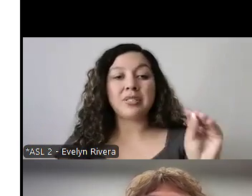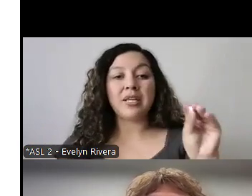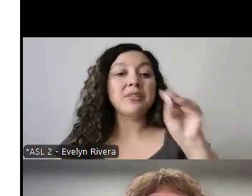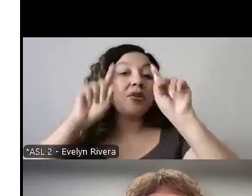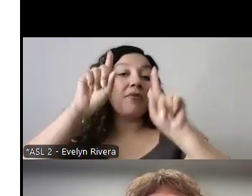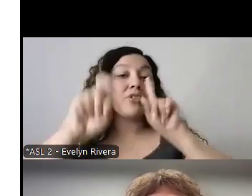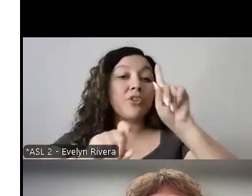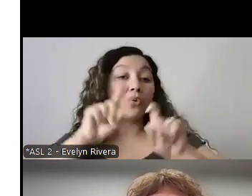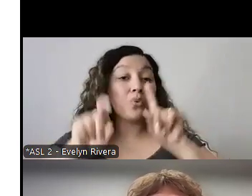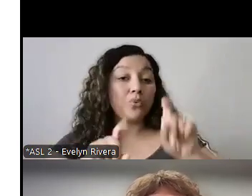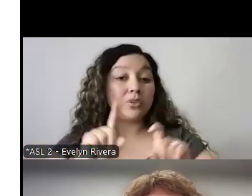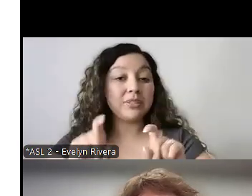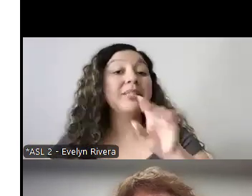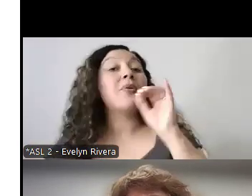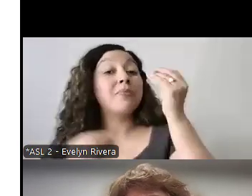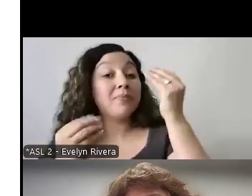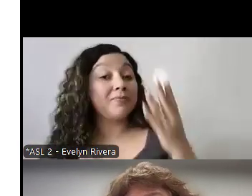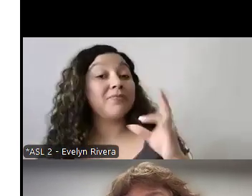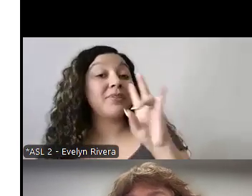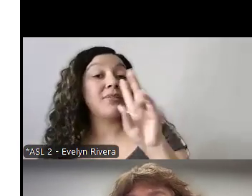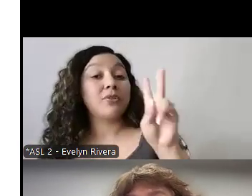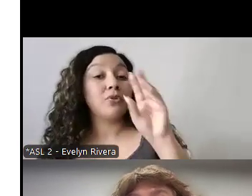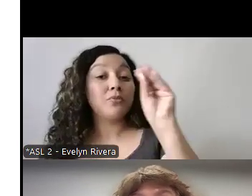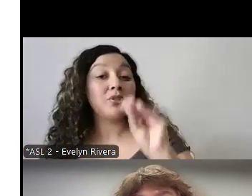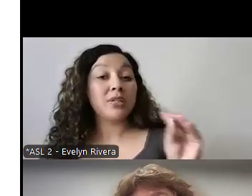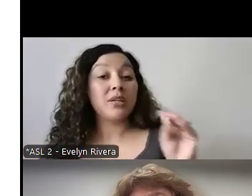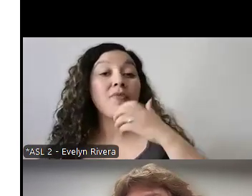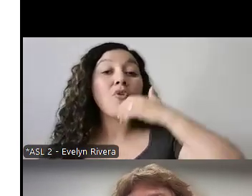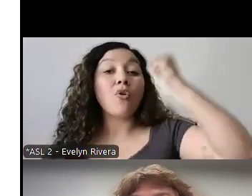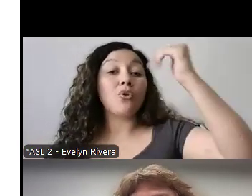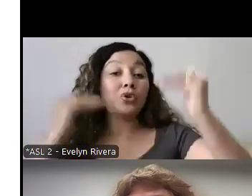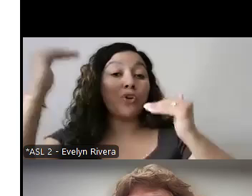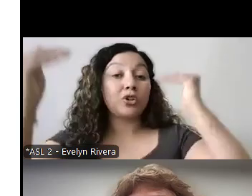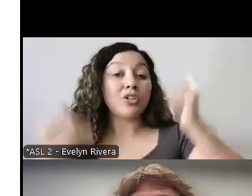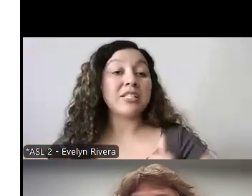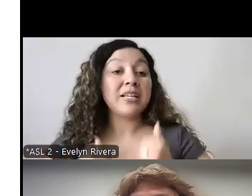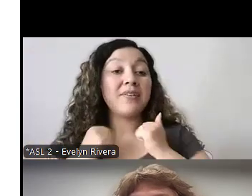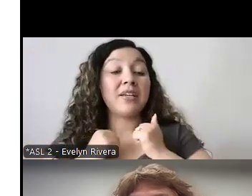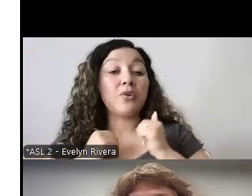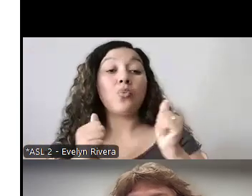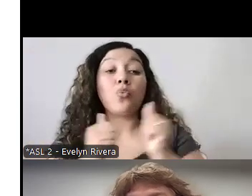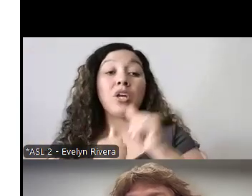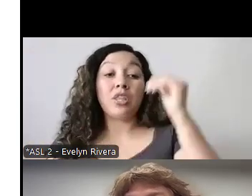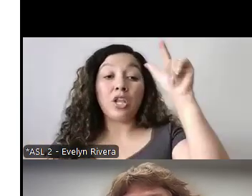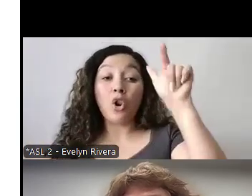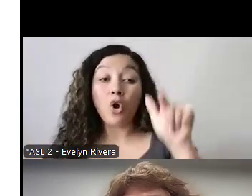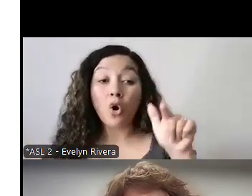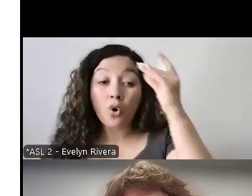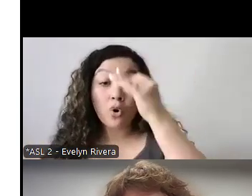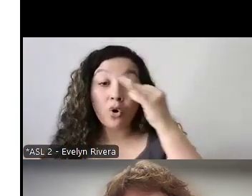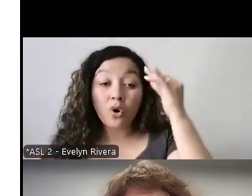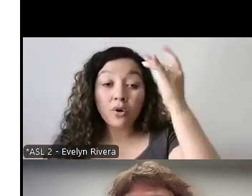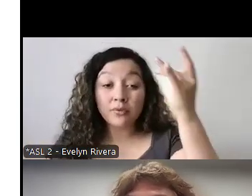alone with cognitive impairment reported having trouble getting any help. Then taking medication is a